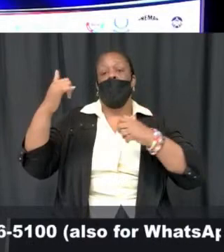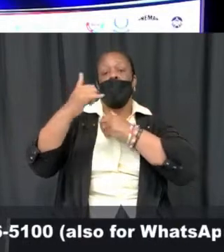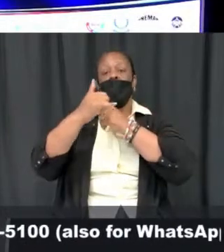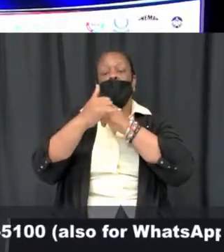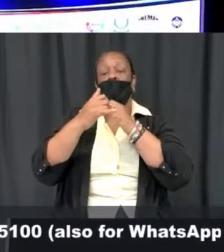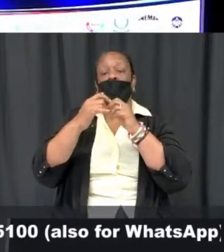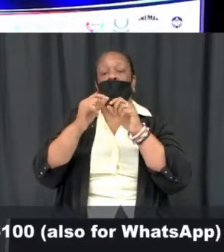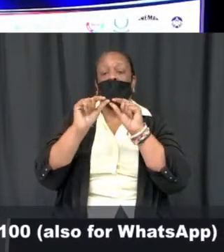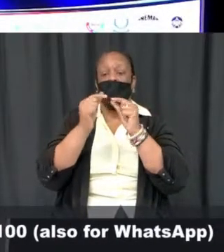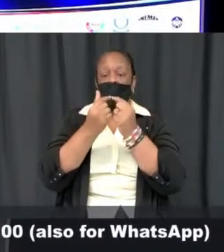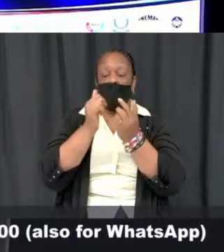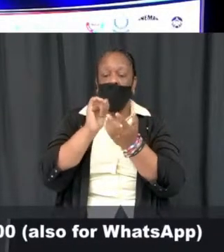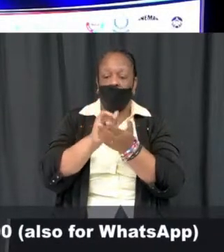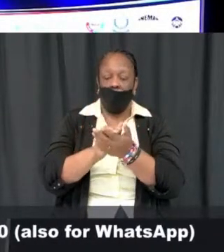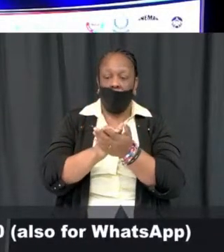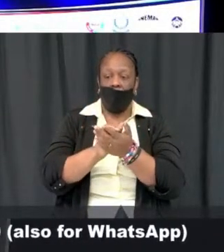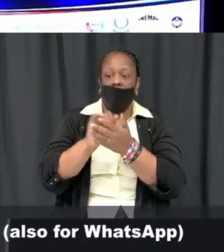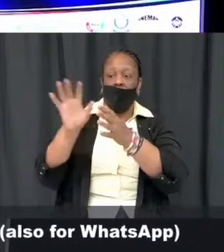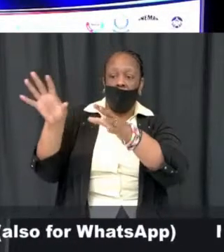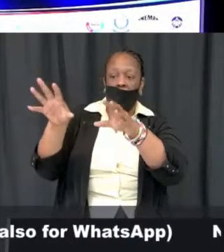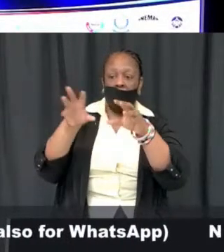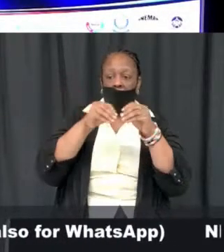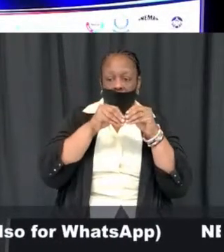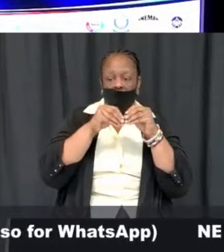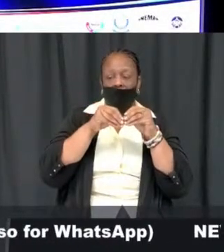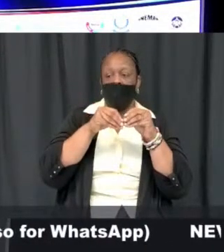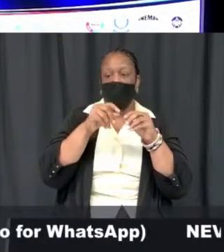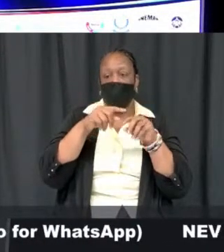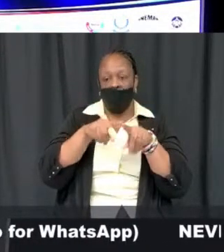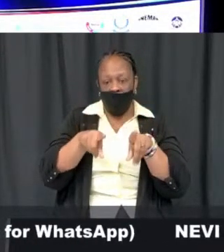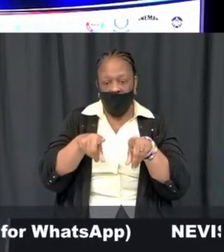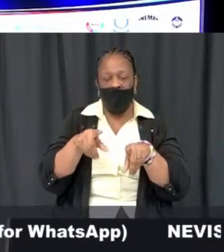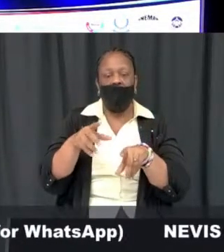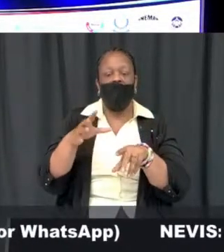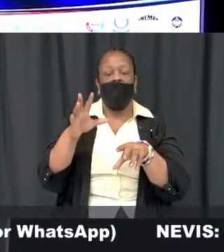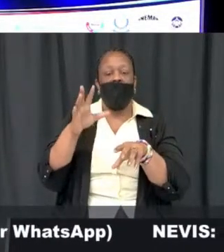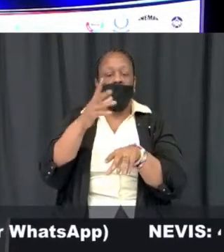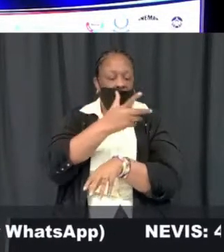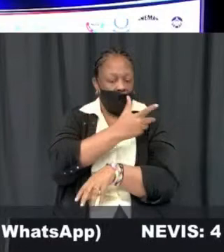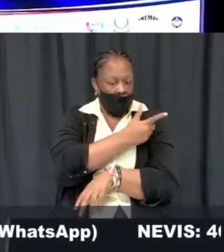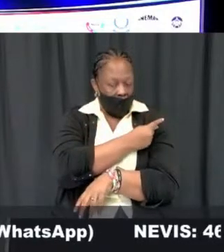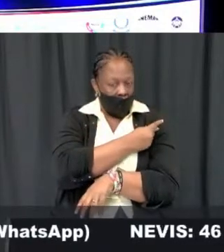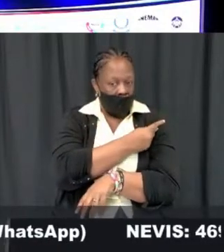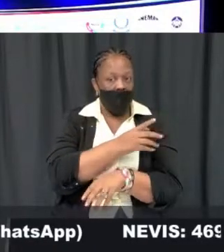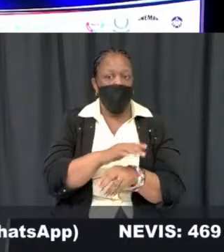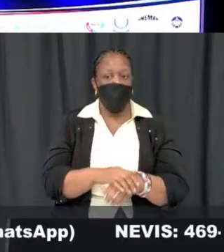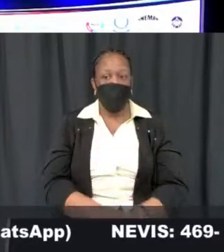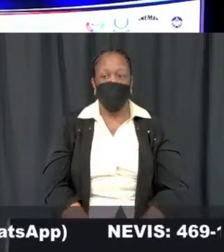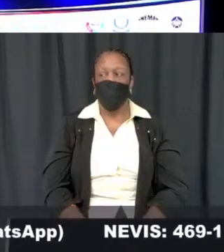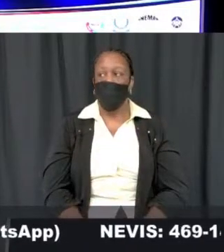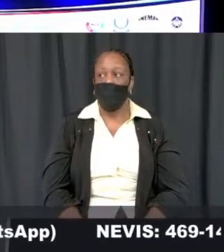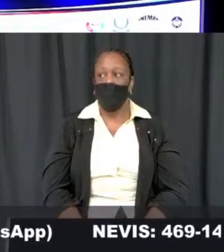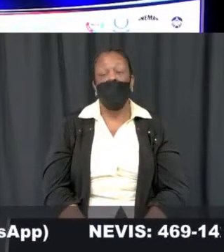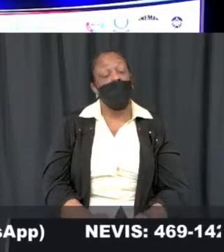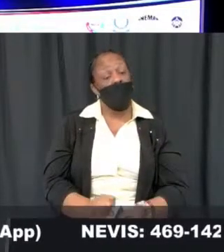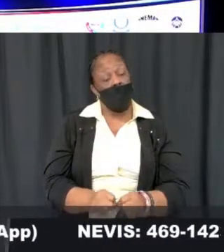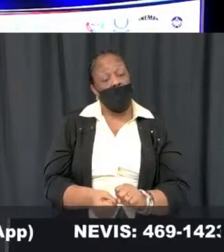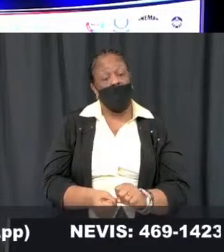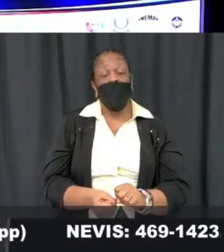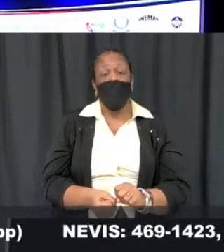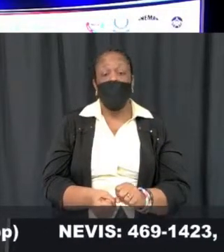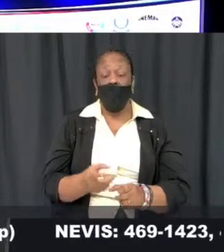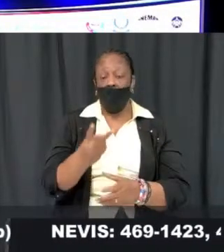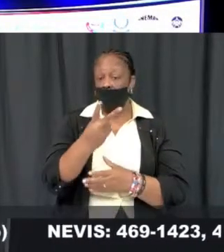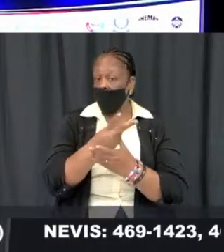can access COVID-19 vaccines. So it was sent through us through the most official route. And so,